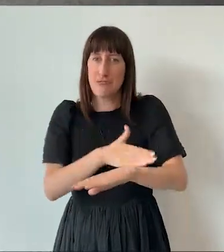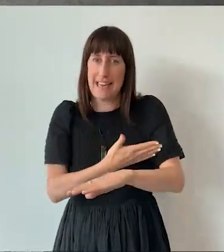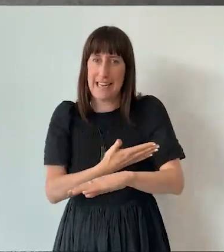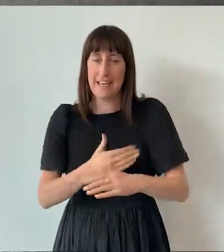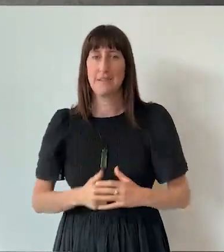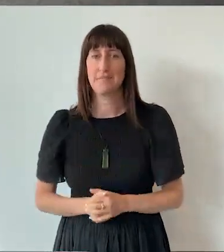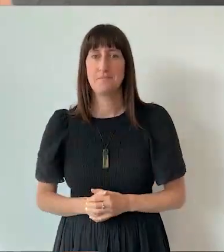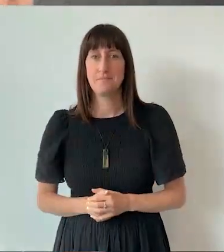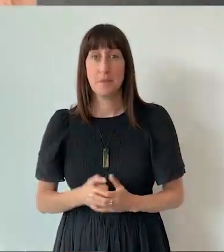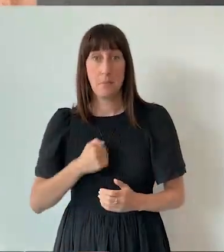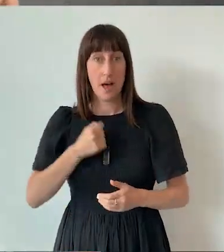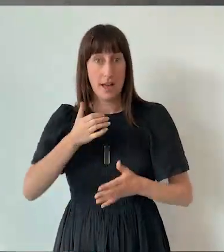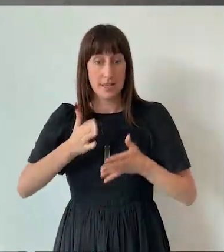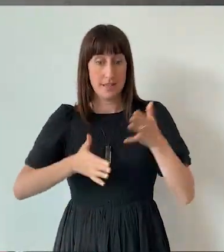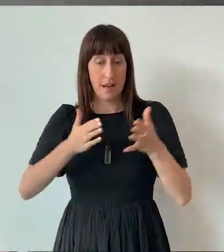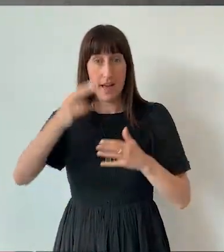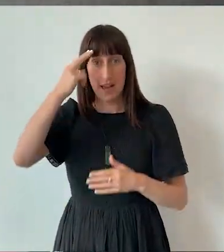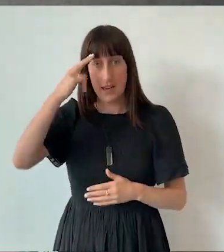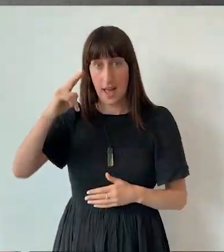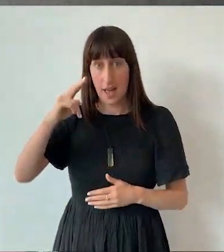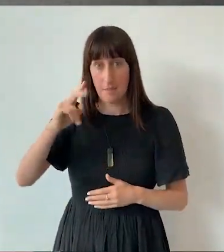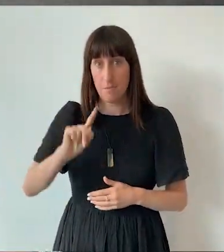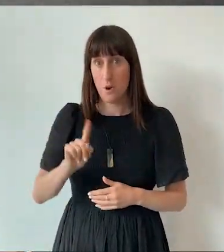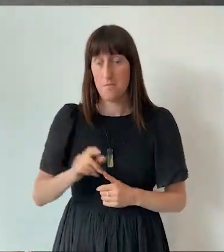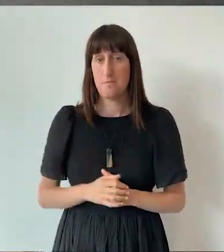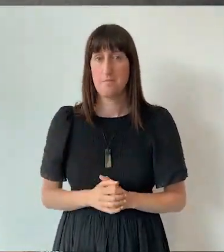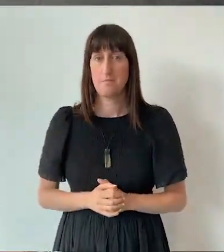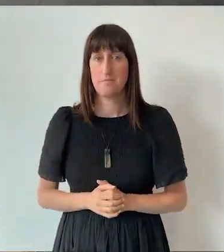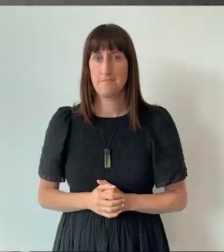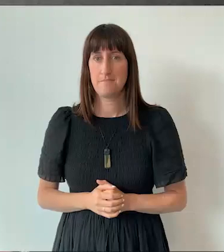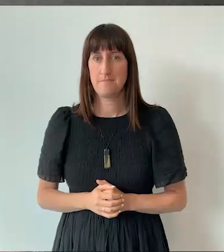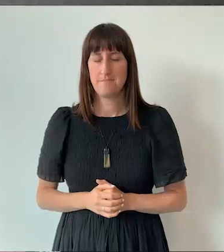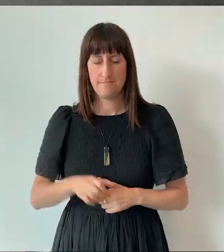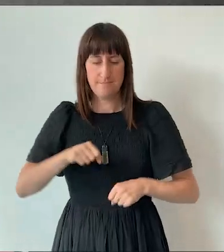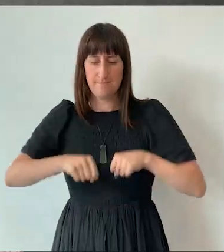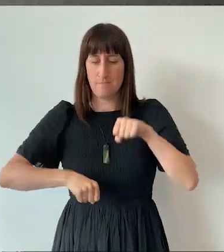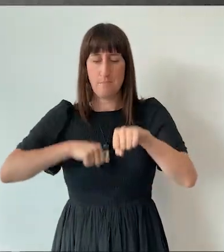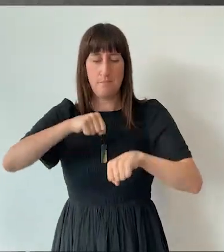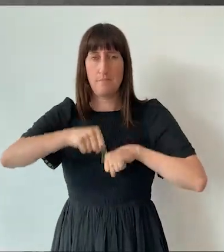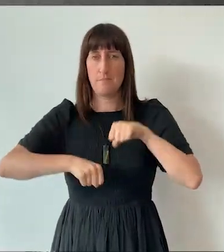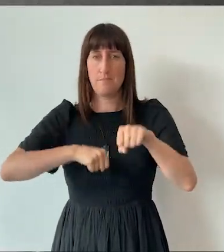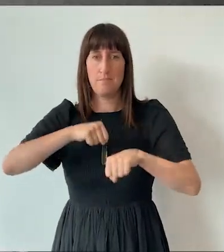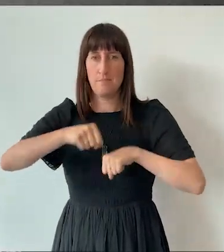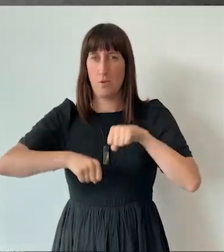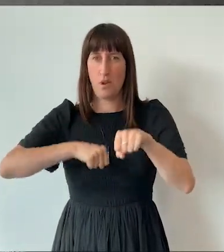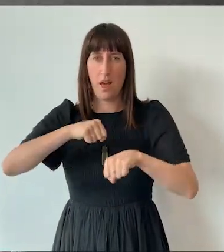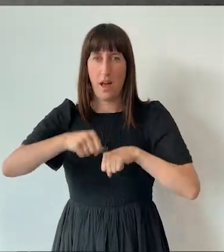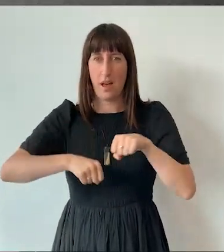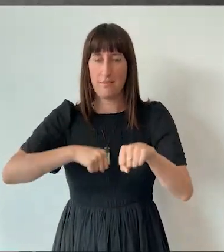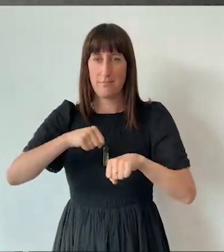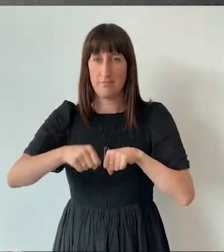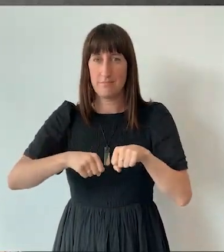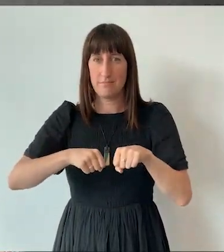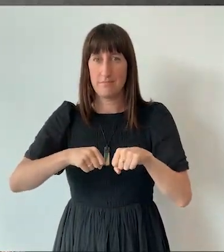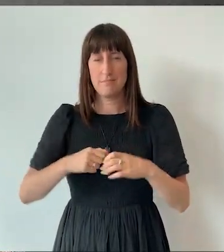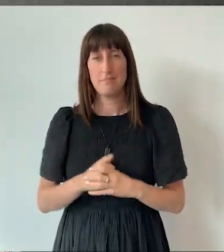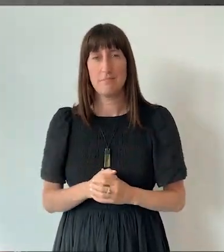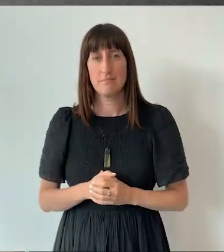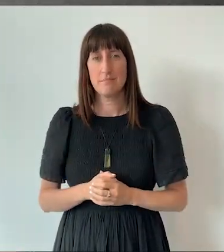My sign name is a reflection of two fists that